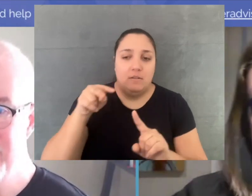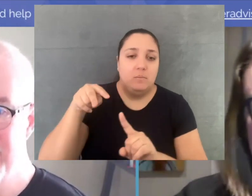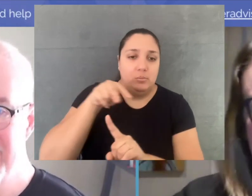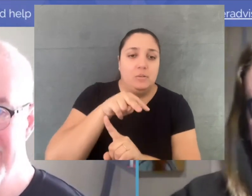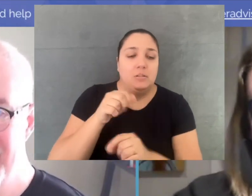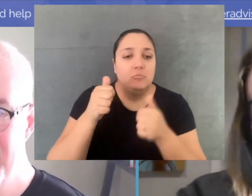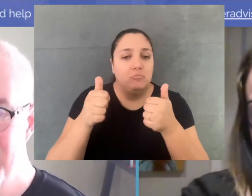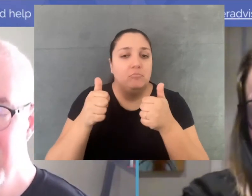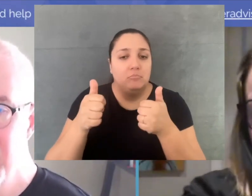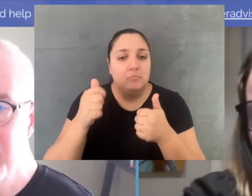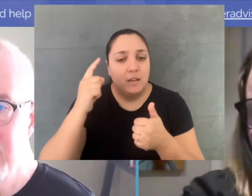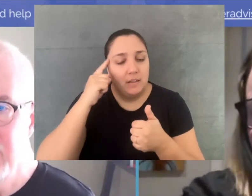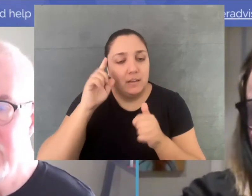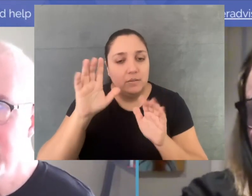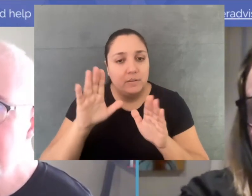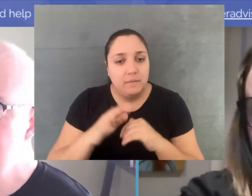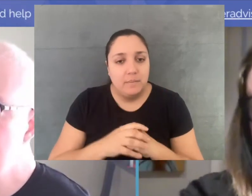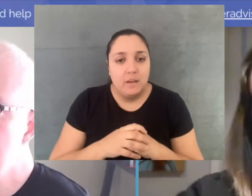really wonderful.